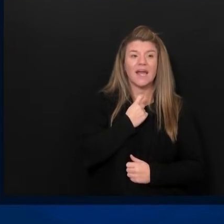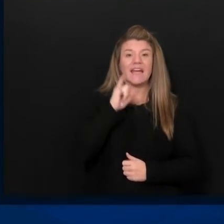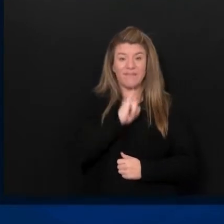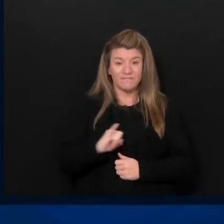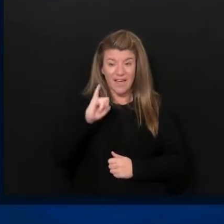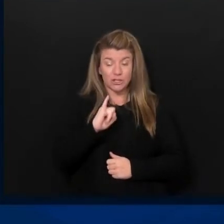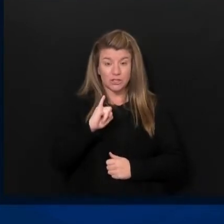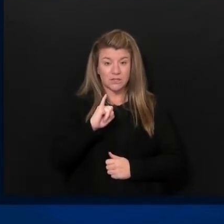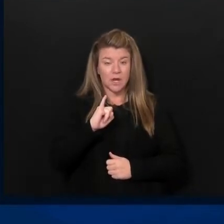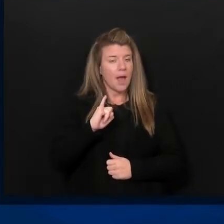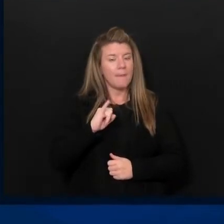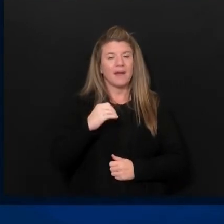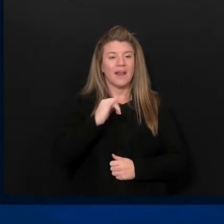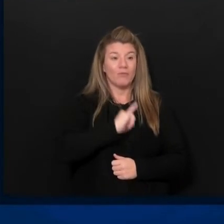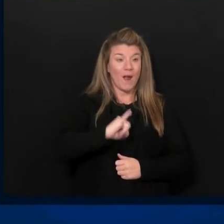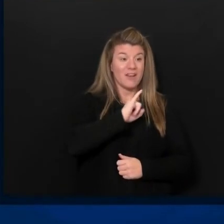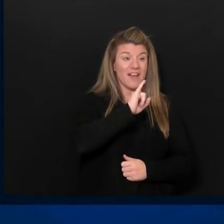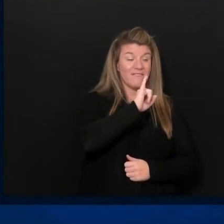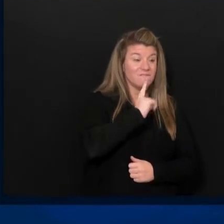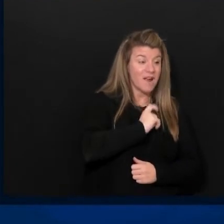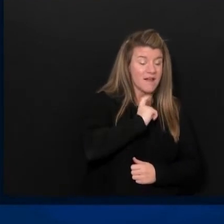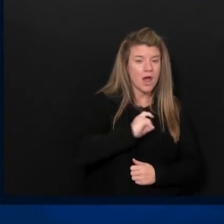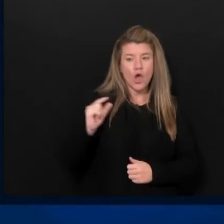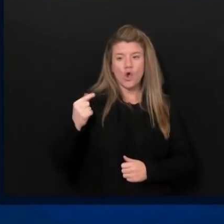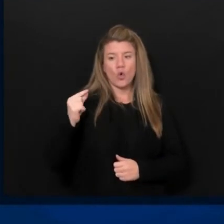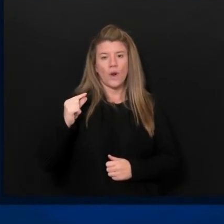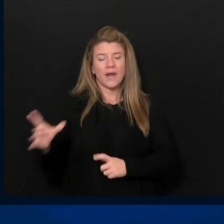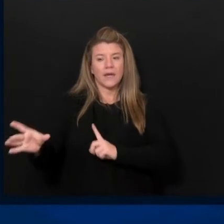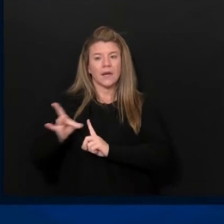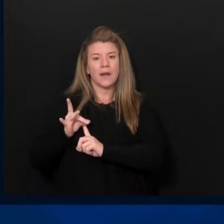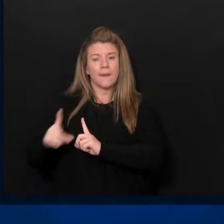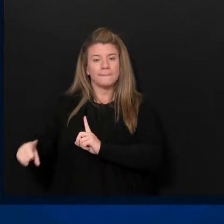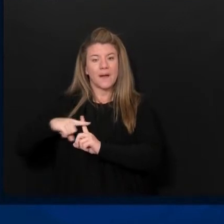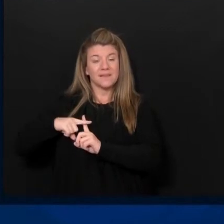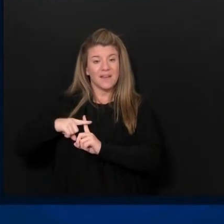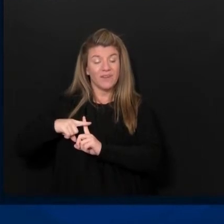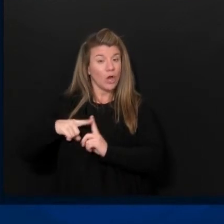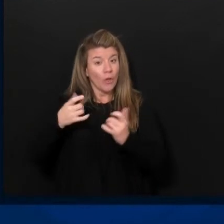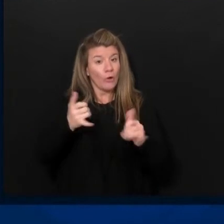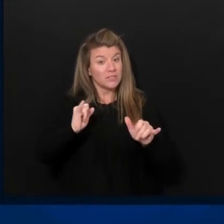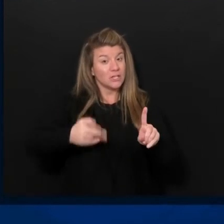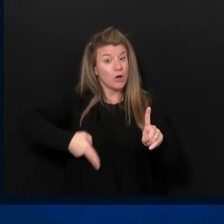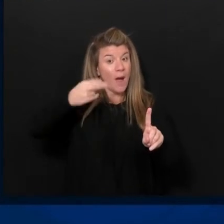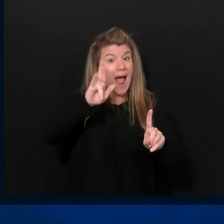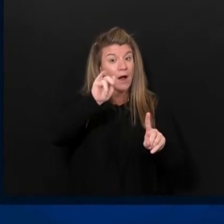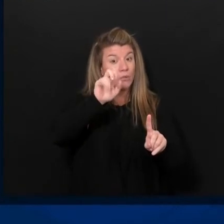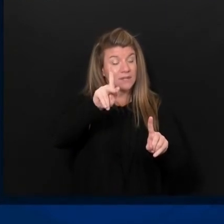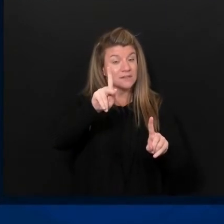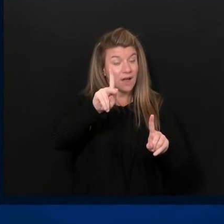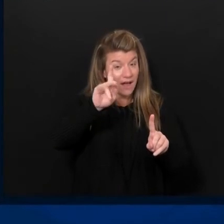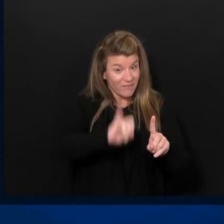but green in positivity rate, there is a higher risk of infection. So please wear your